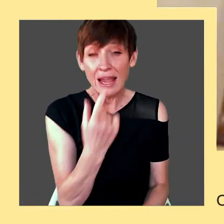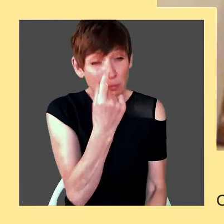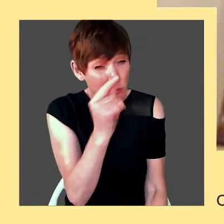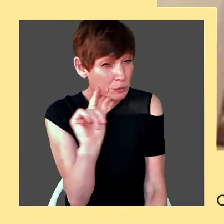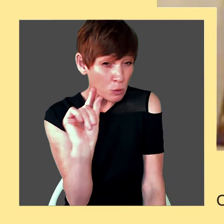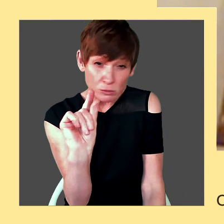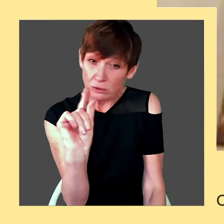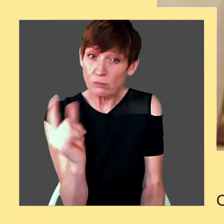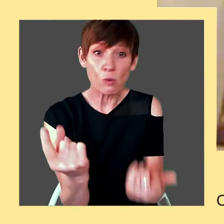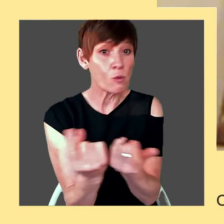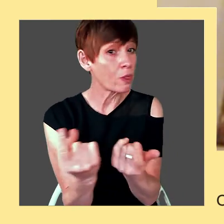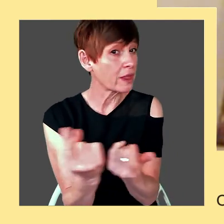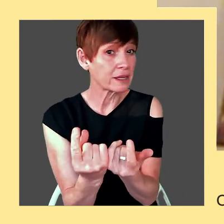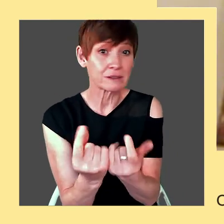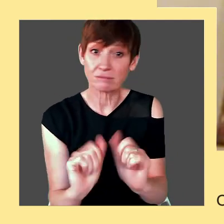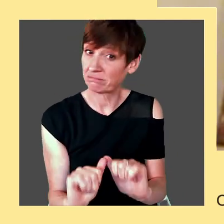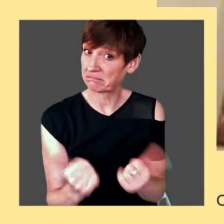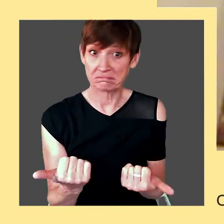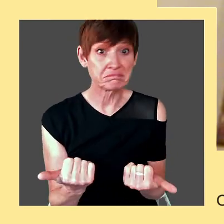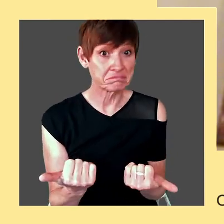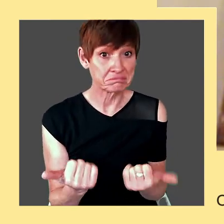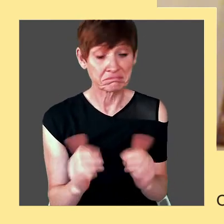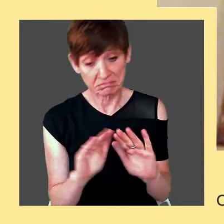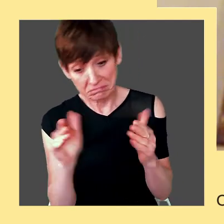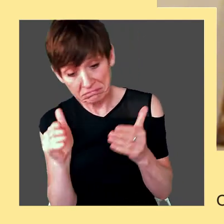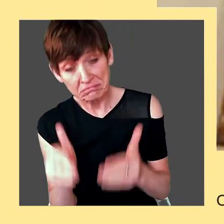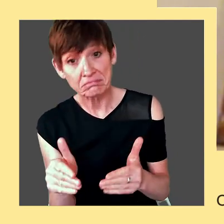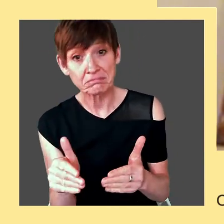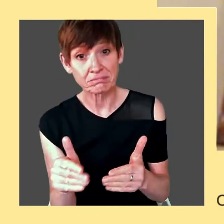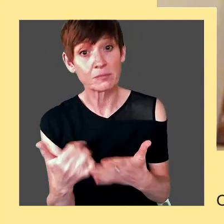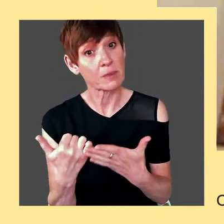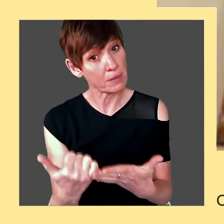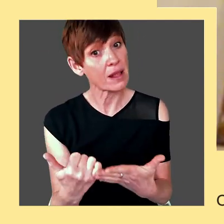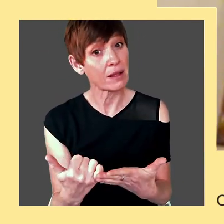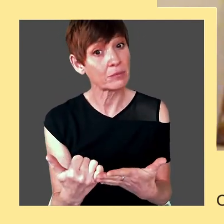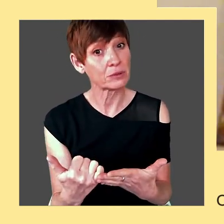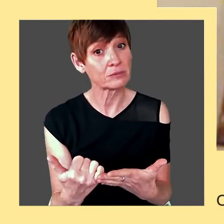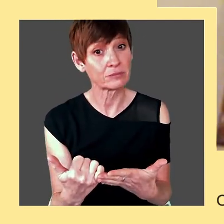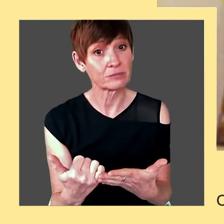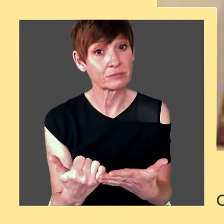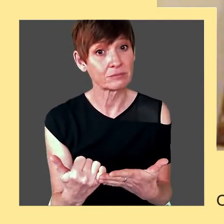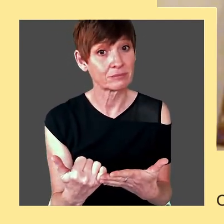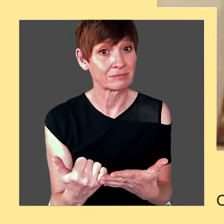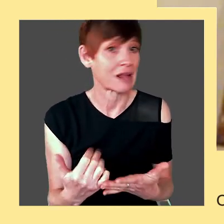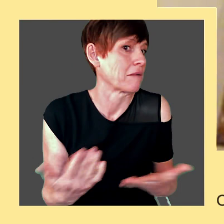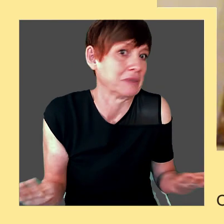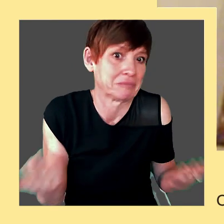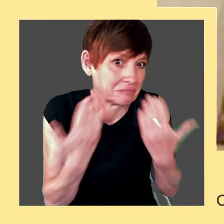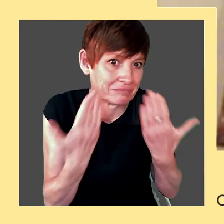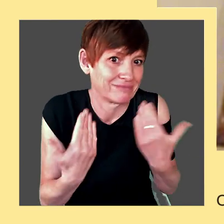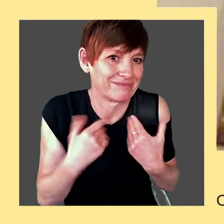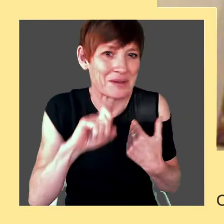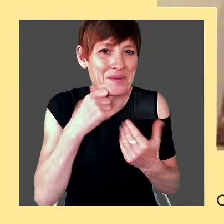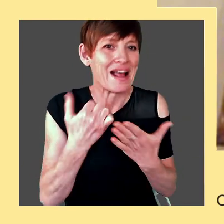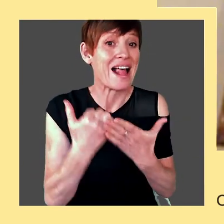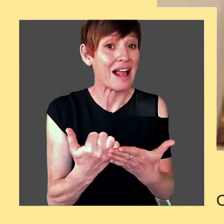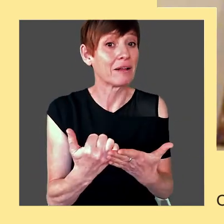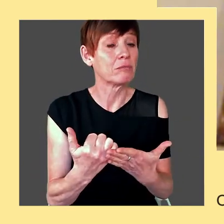focus on small things, maybe it helps you. I don't know if it helps or not, but this is the